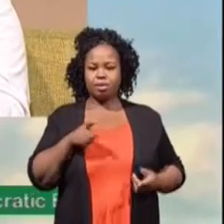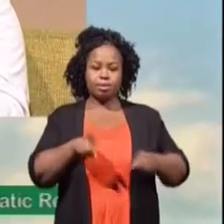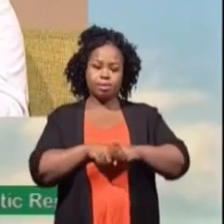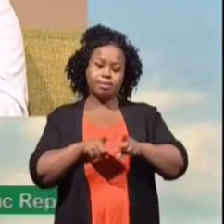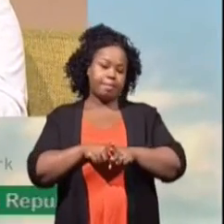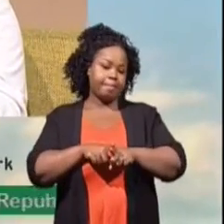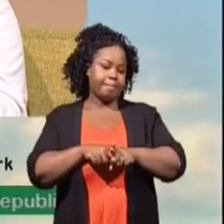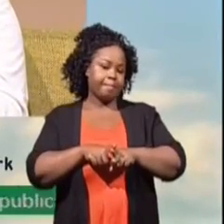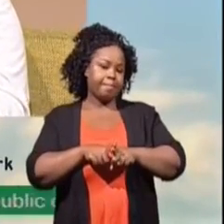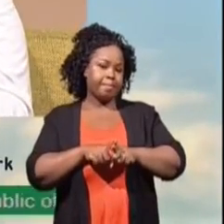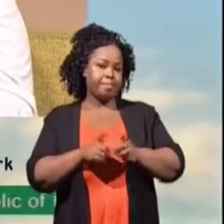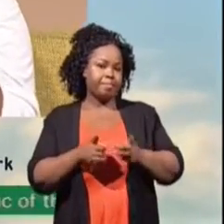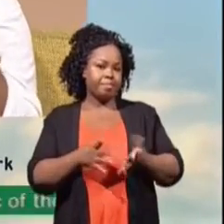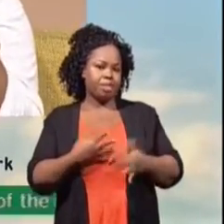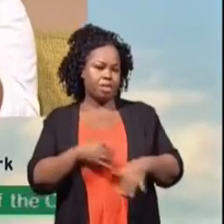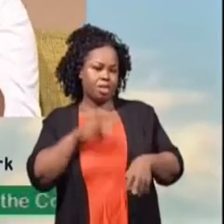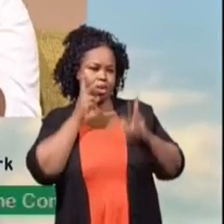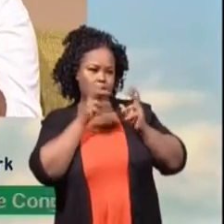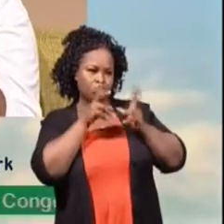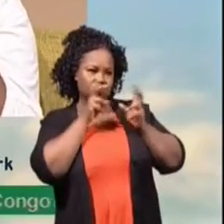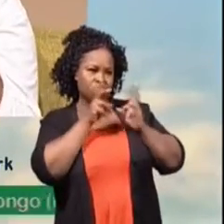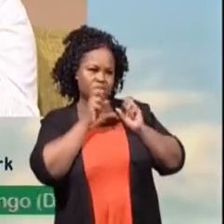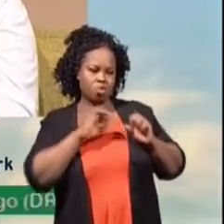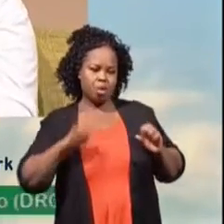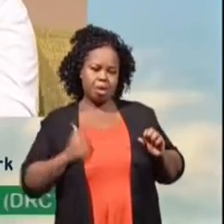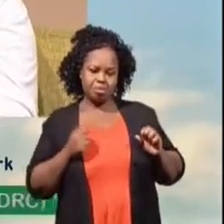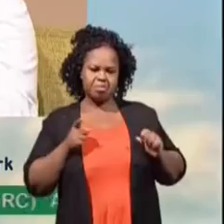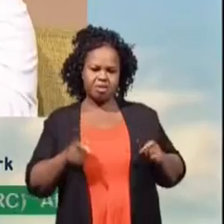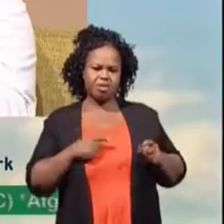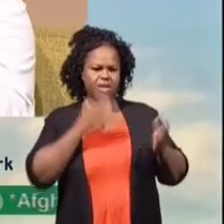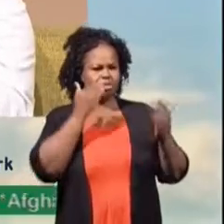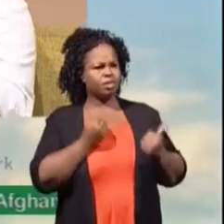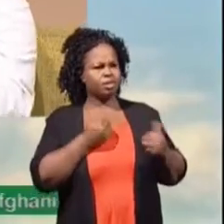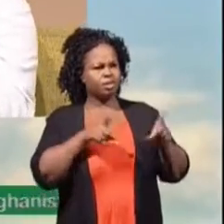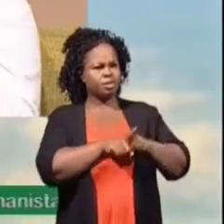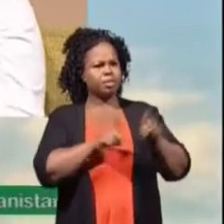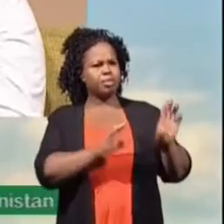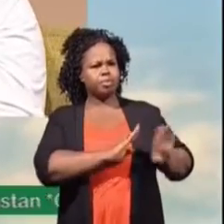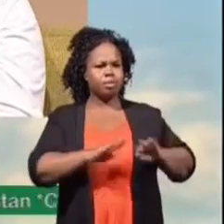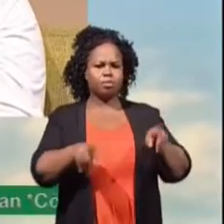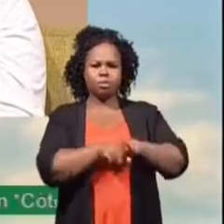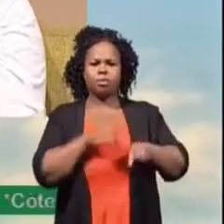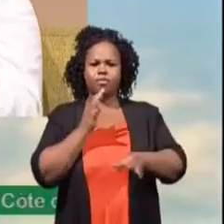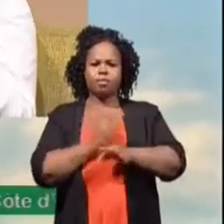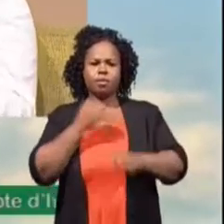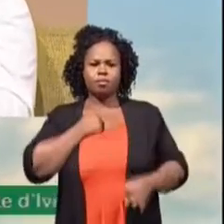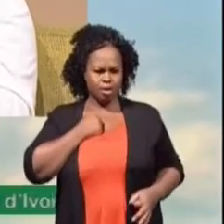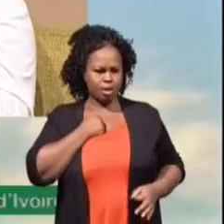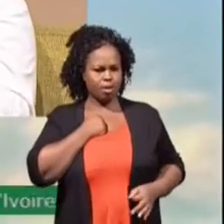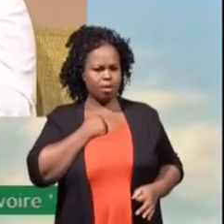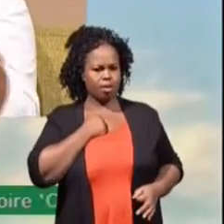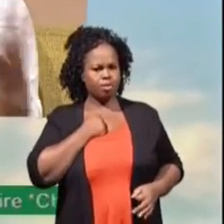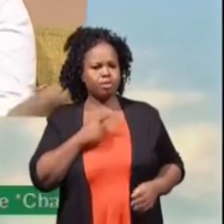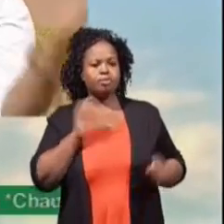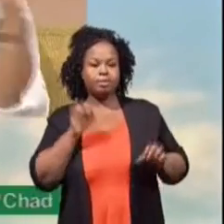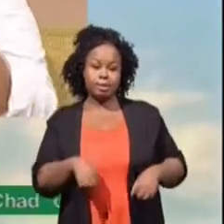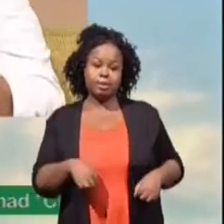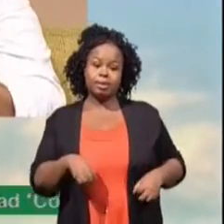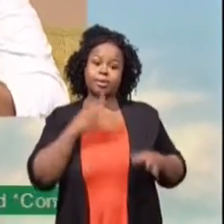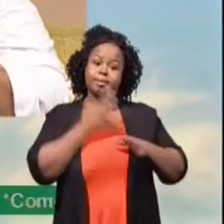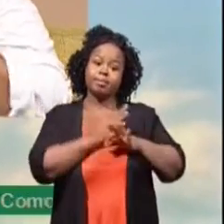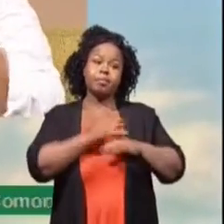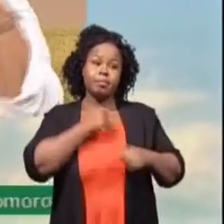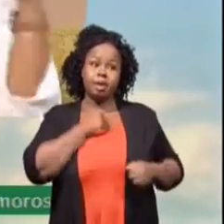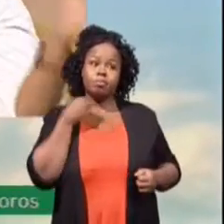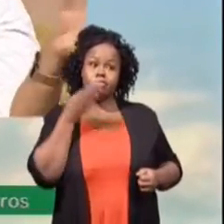in my mom's and my dad's marriage so I would look at my husband and I would expect him to act and behave like my father and my father